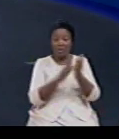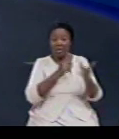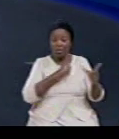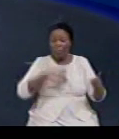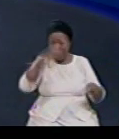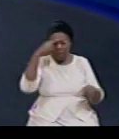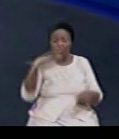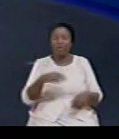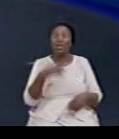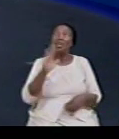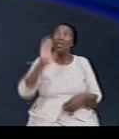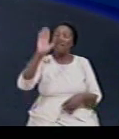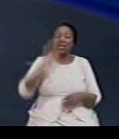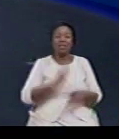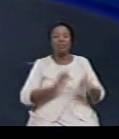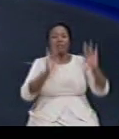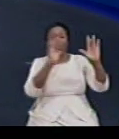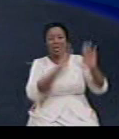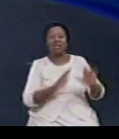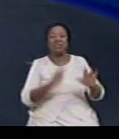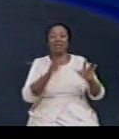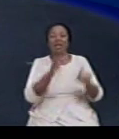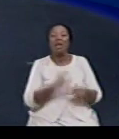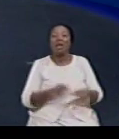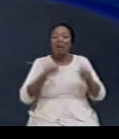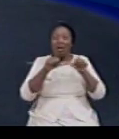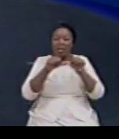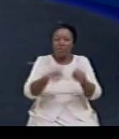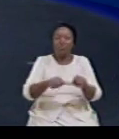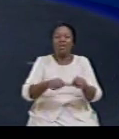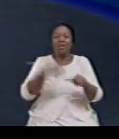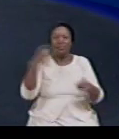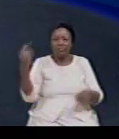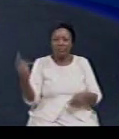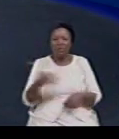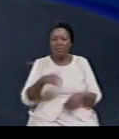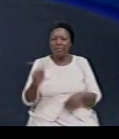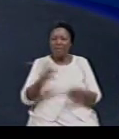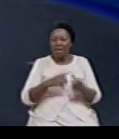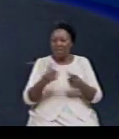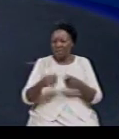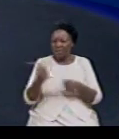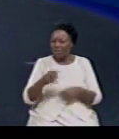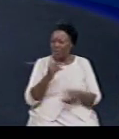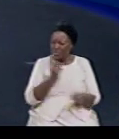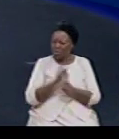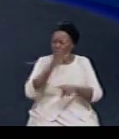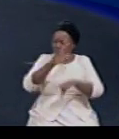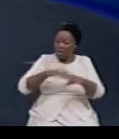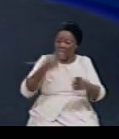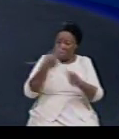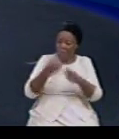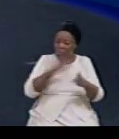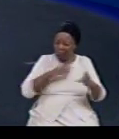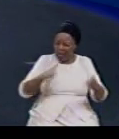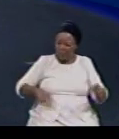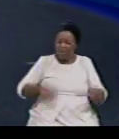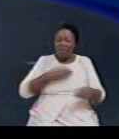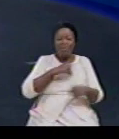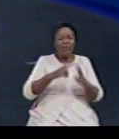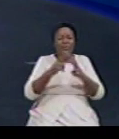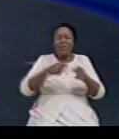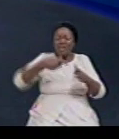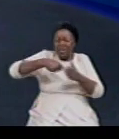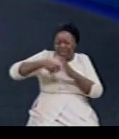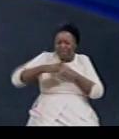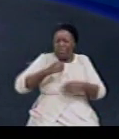way I feel, I don't even know the name. And when the doctors mention the name, is so big and it's so great, I don't know even how to retain that,